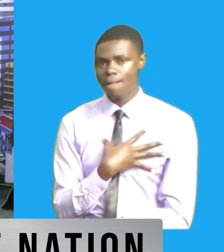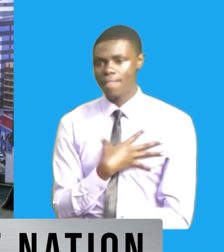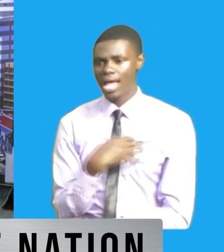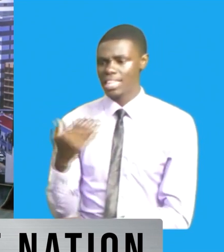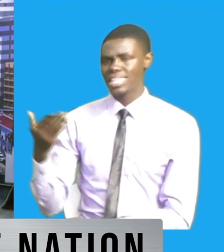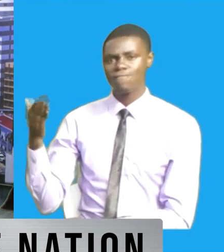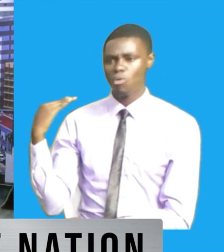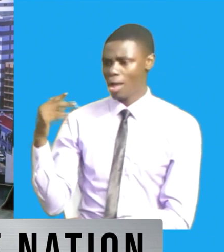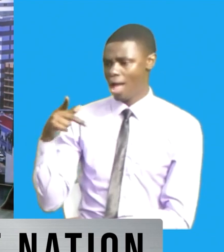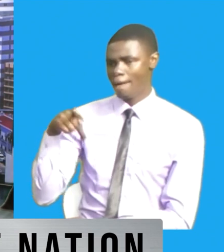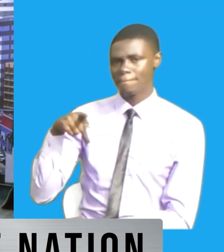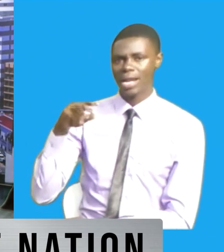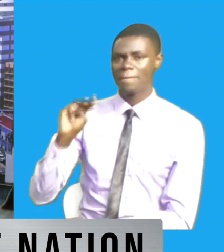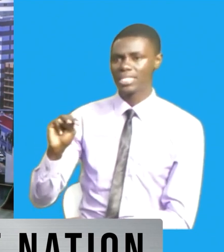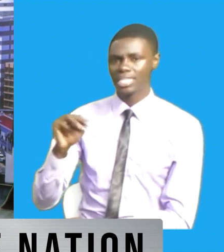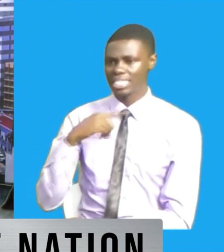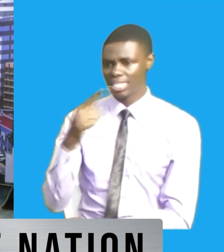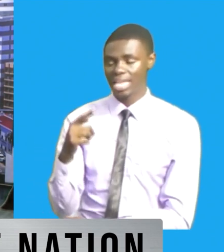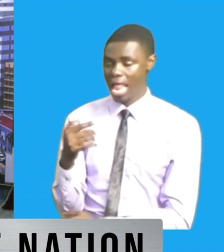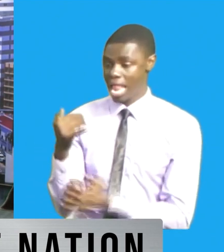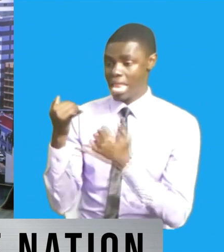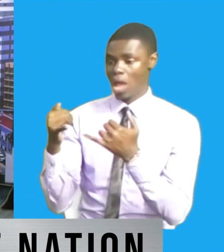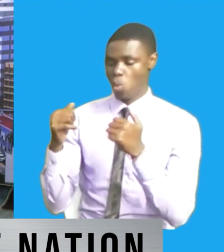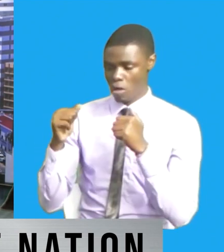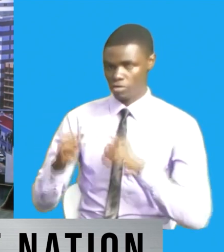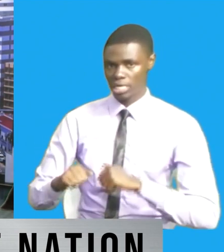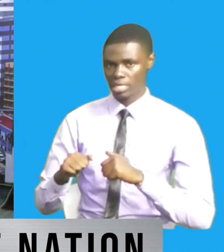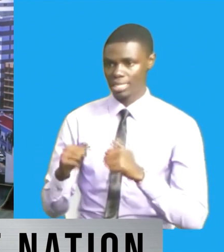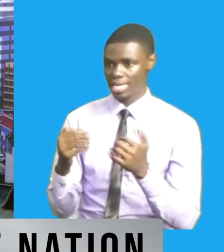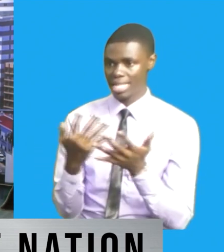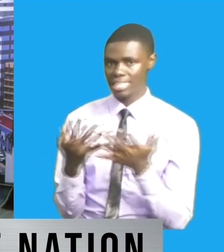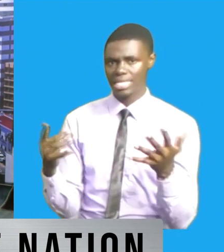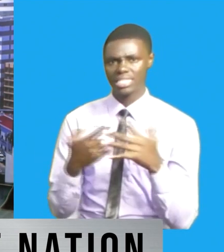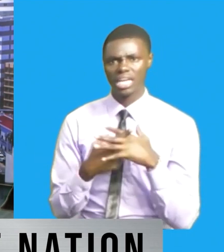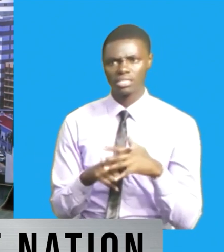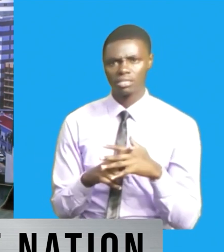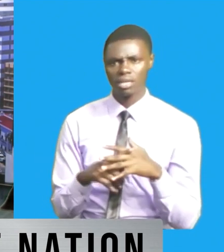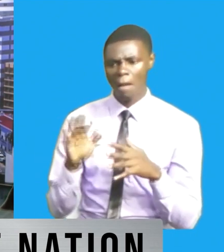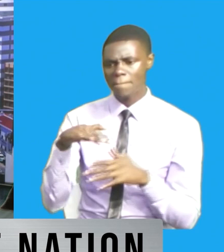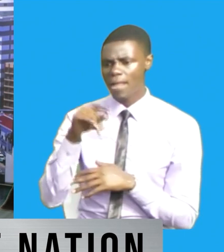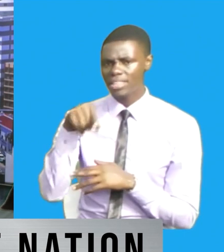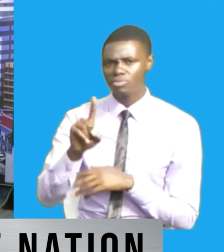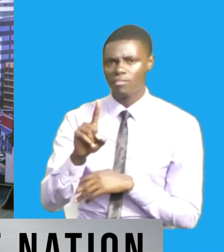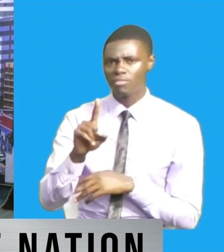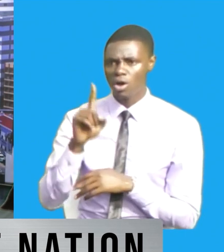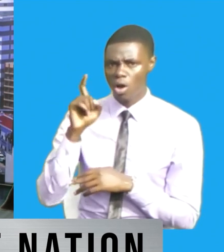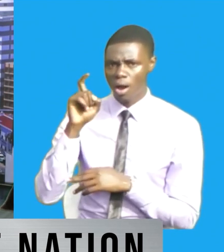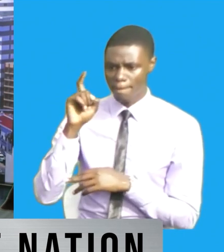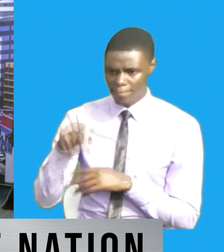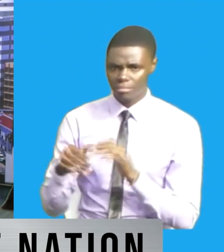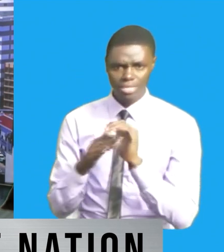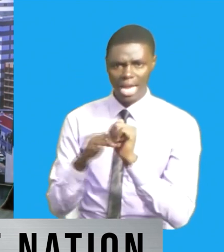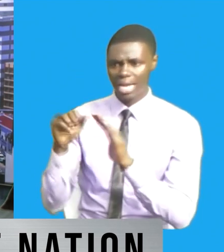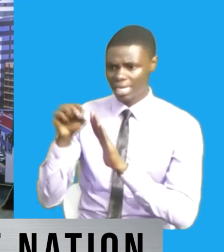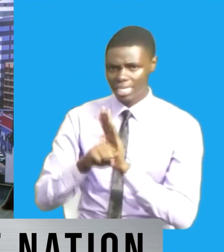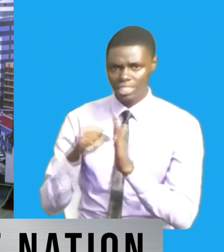former prime minister said that tumeitikia, ndio sasa hiyo mambo ikaanza? Why did not parliament, which is supposed to be a leadership